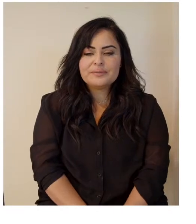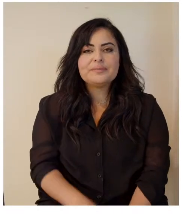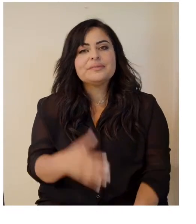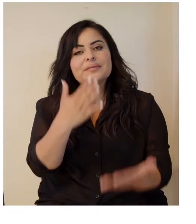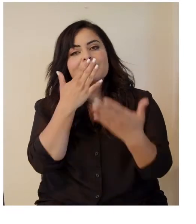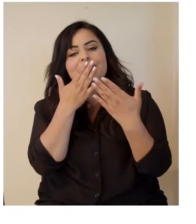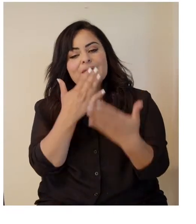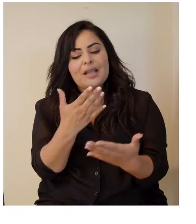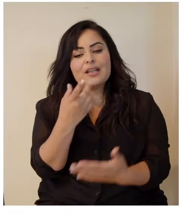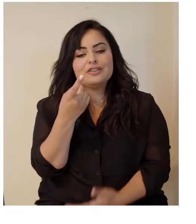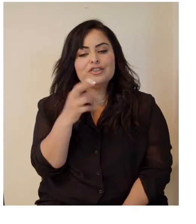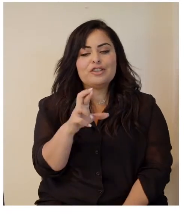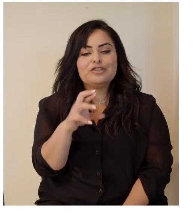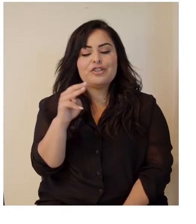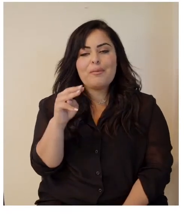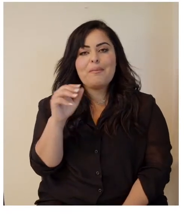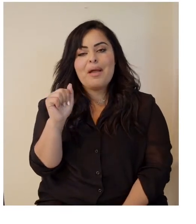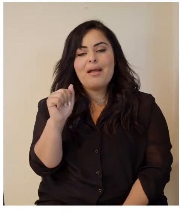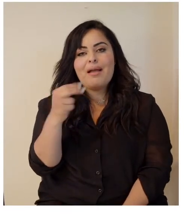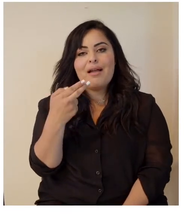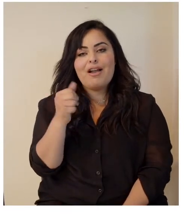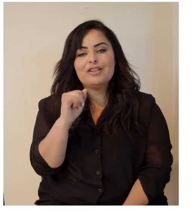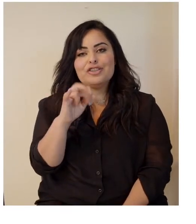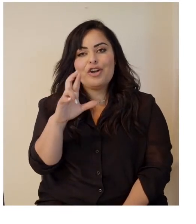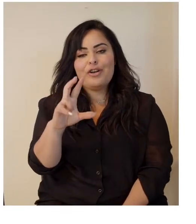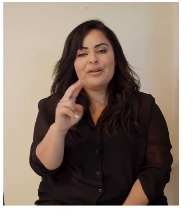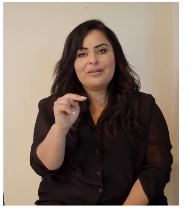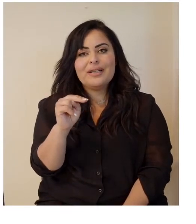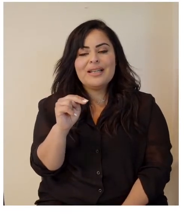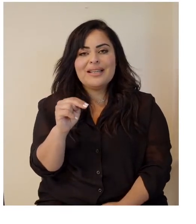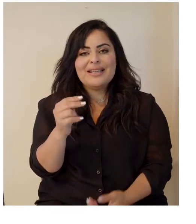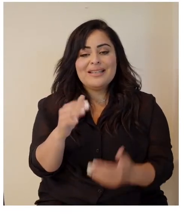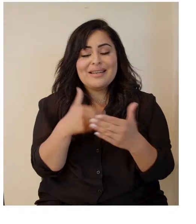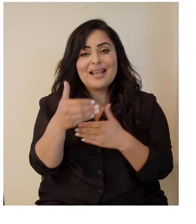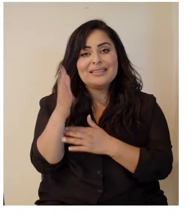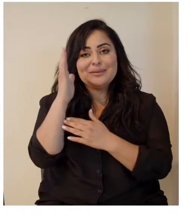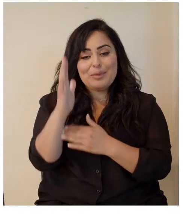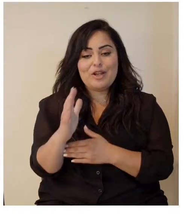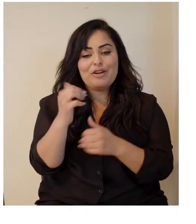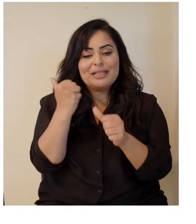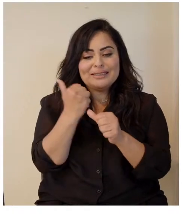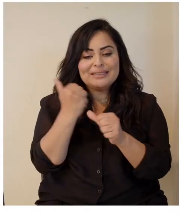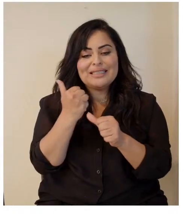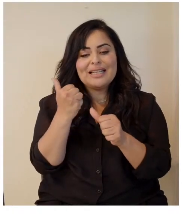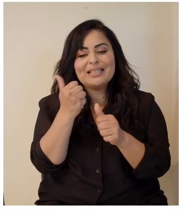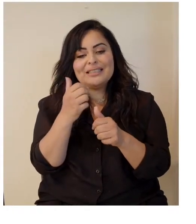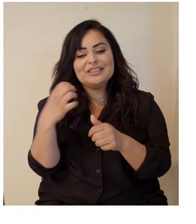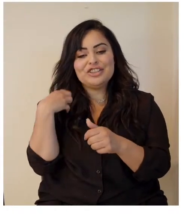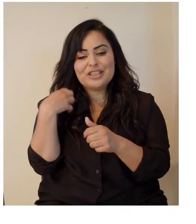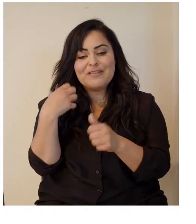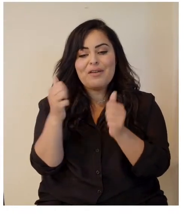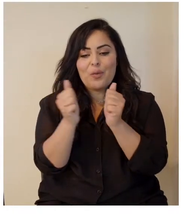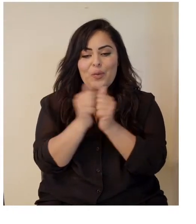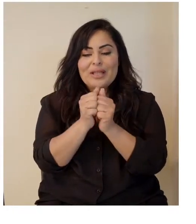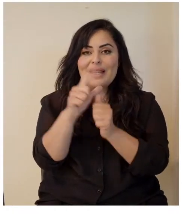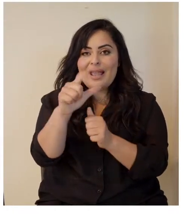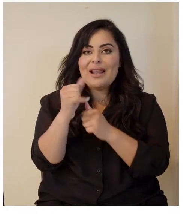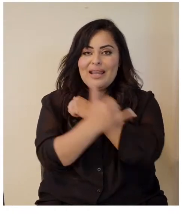Thank you, Dr. Mahajan, for that information. Our next speaker is going to be Assistant Chief Springler with the LA County